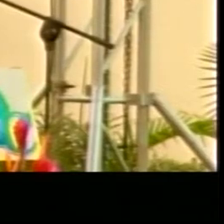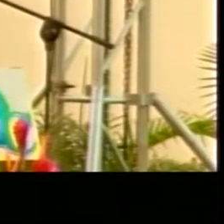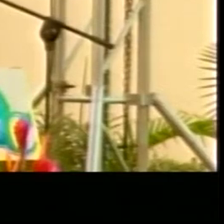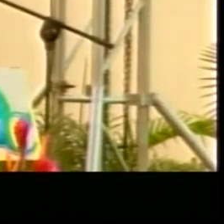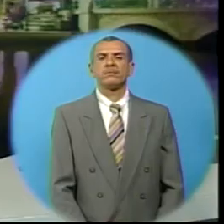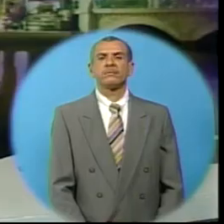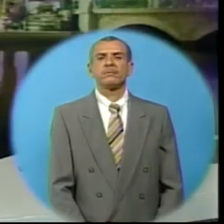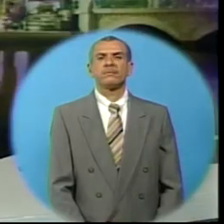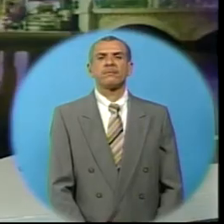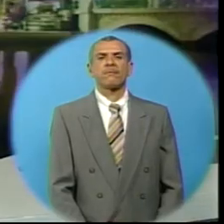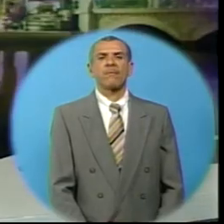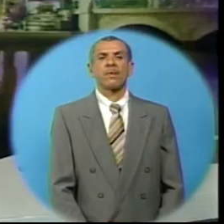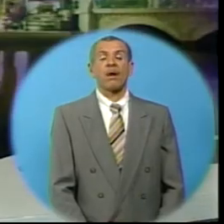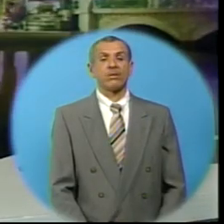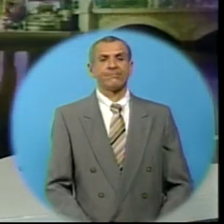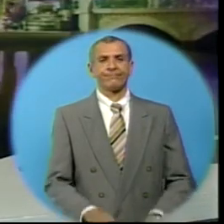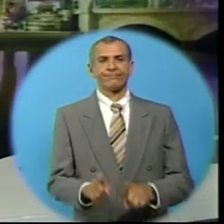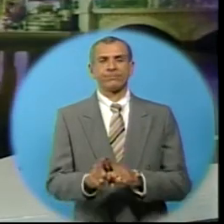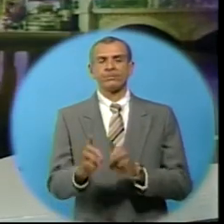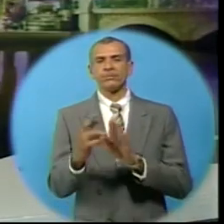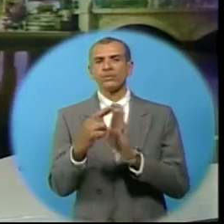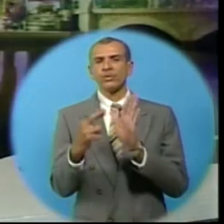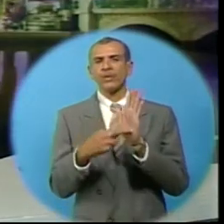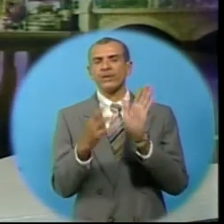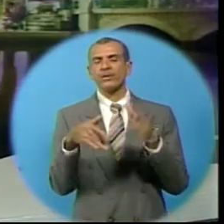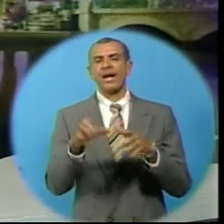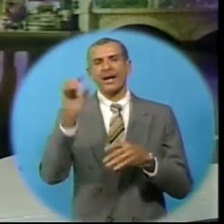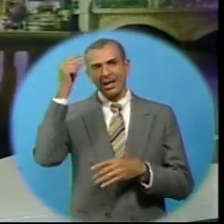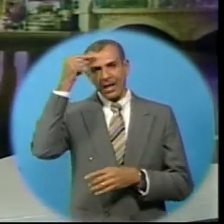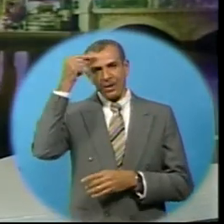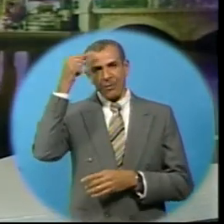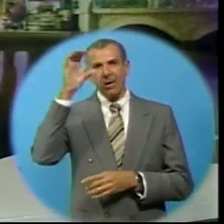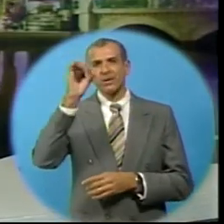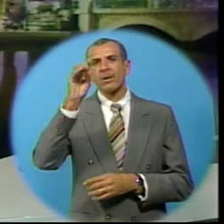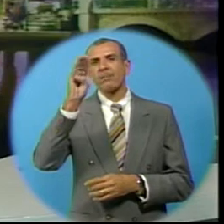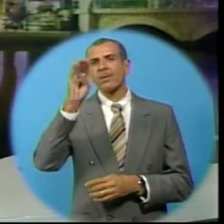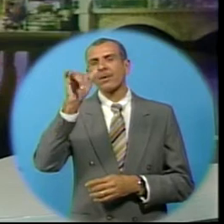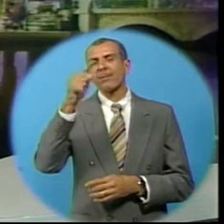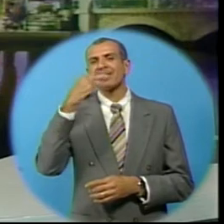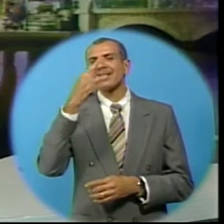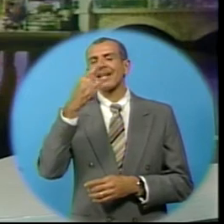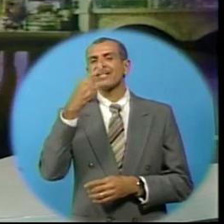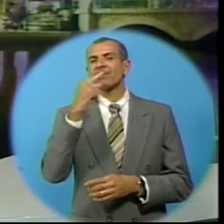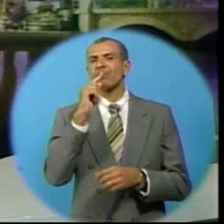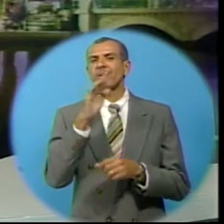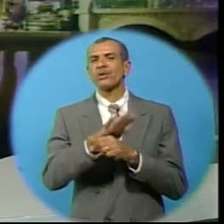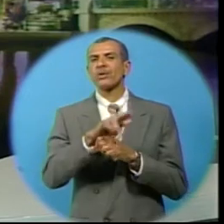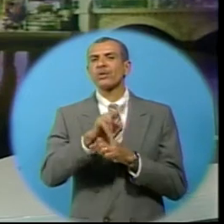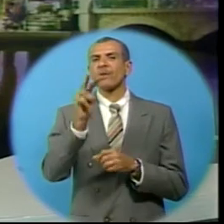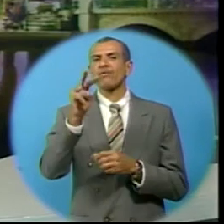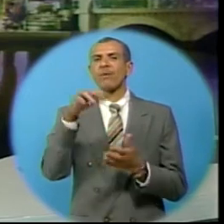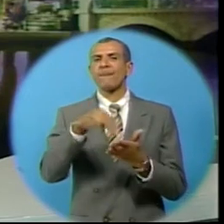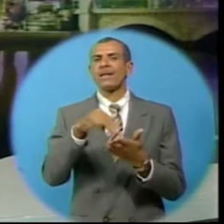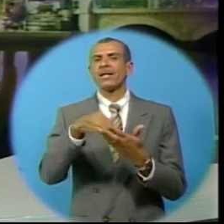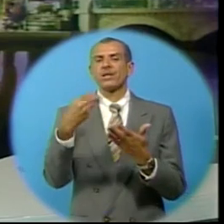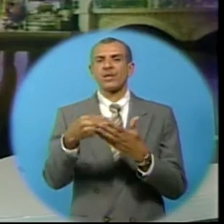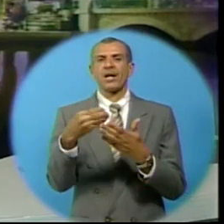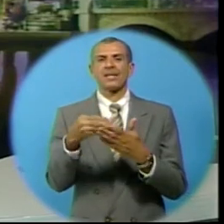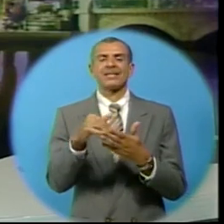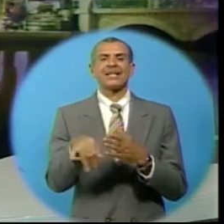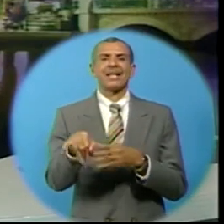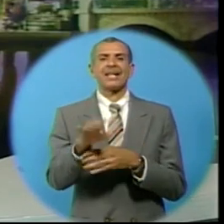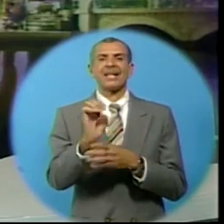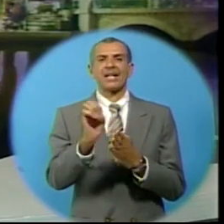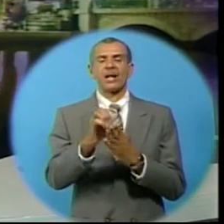people. Meantime, Registrar Glenroy Cumberbatch says the council pumps about $24 million into the island's